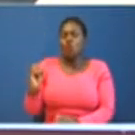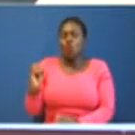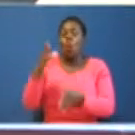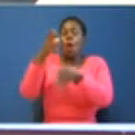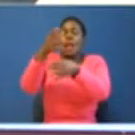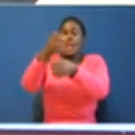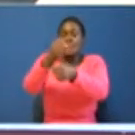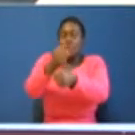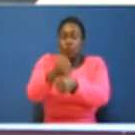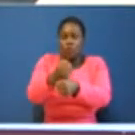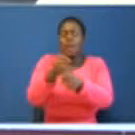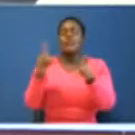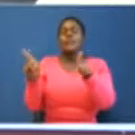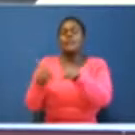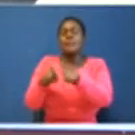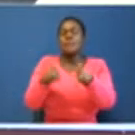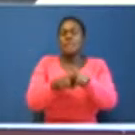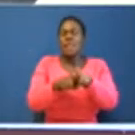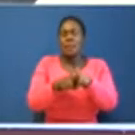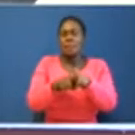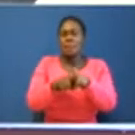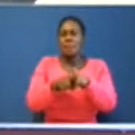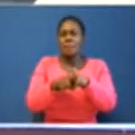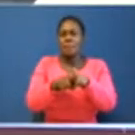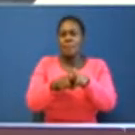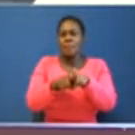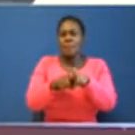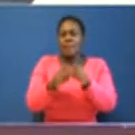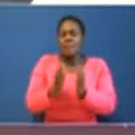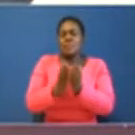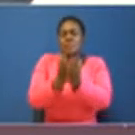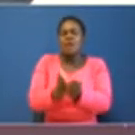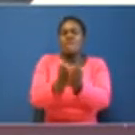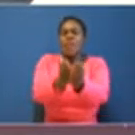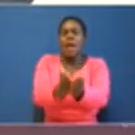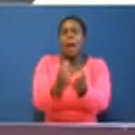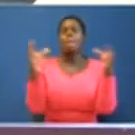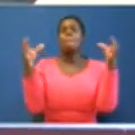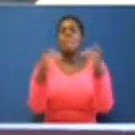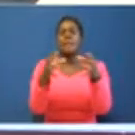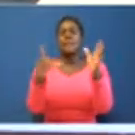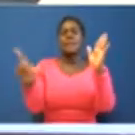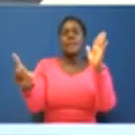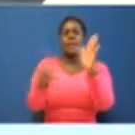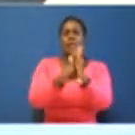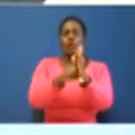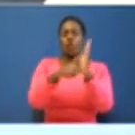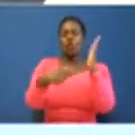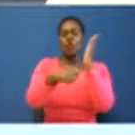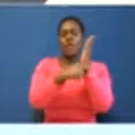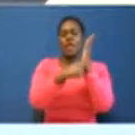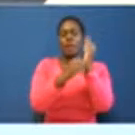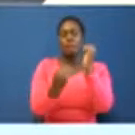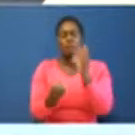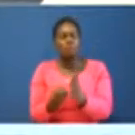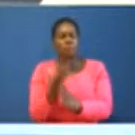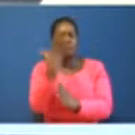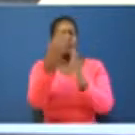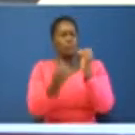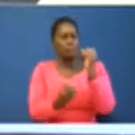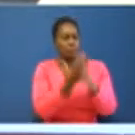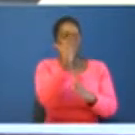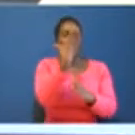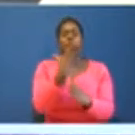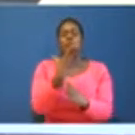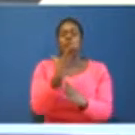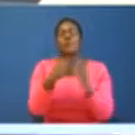company and of course harman singh grewal of the safina party is a legal brand developer helps law firms to develop their